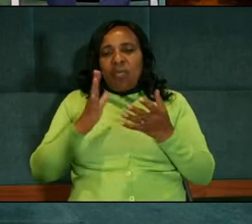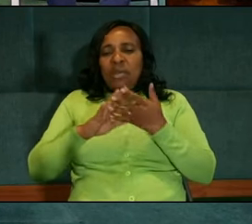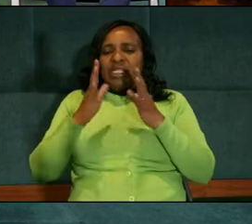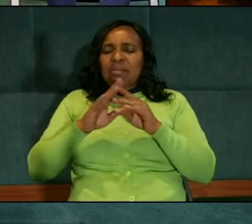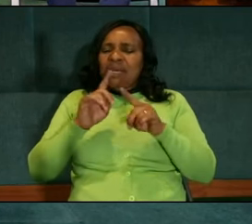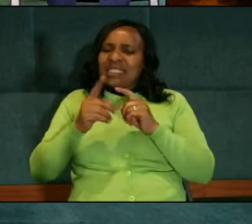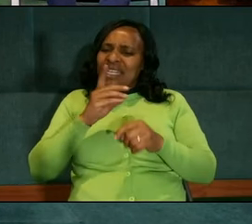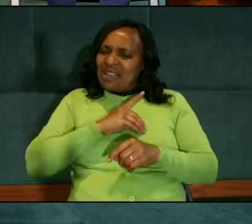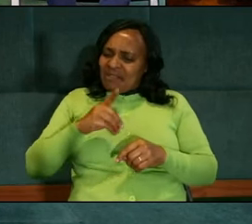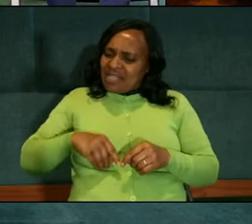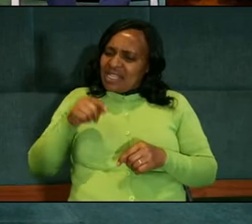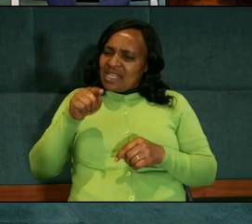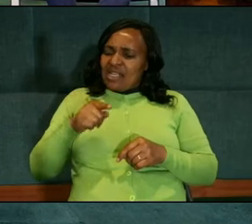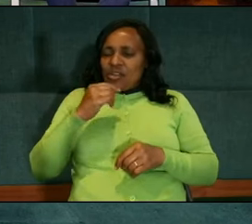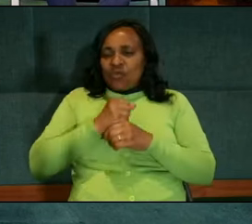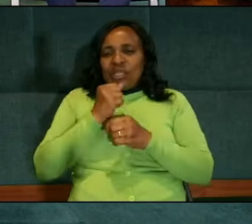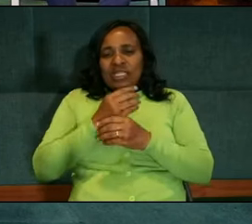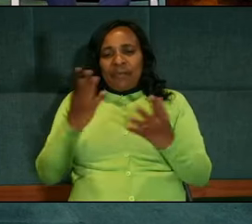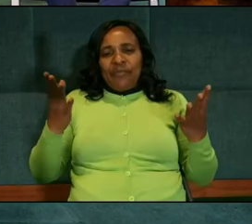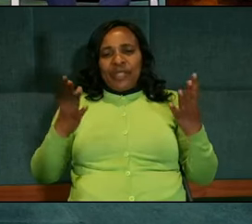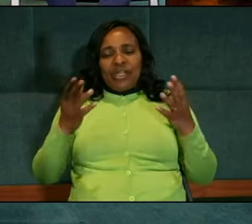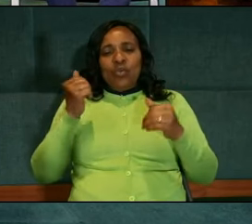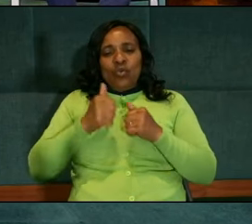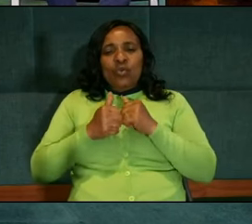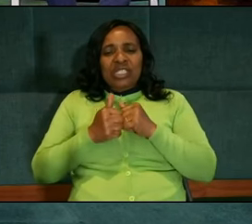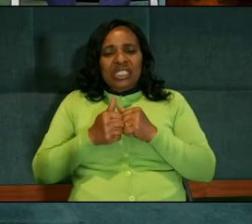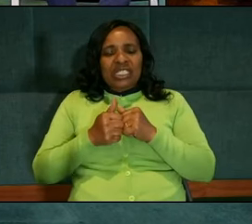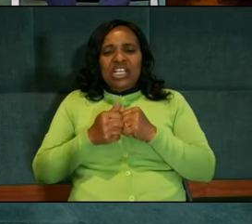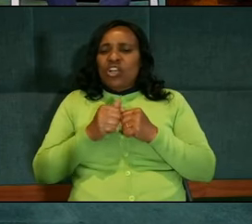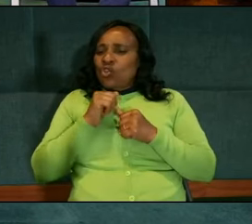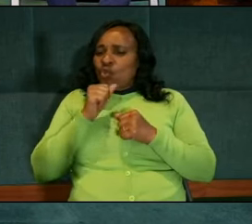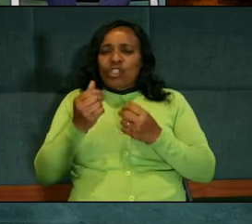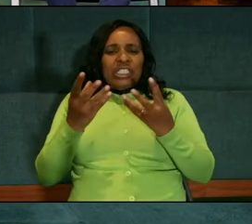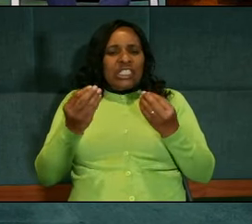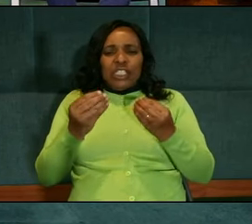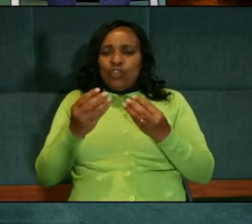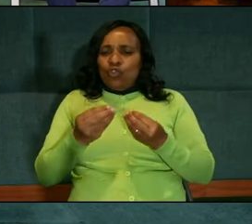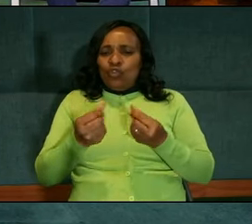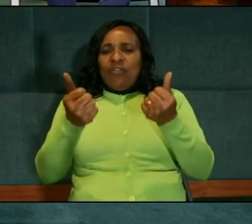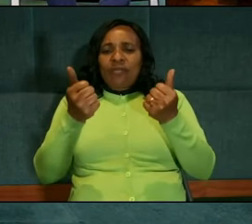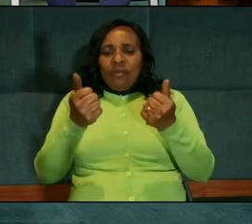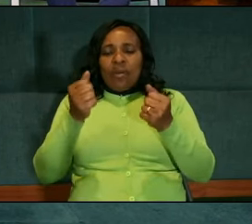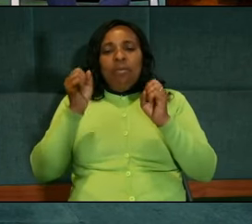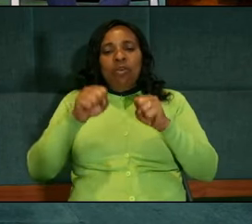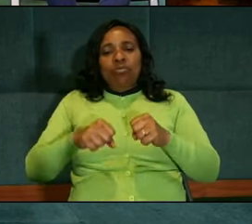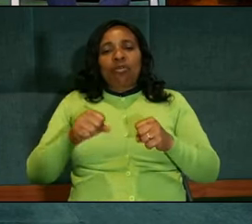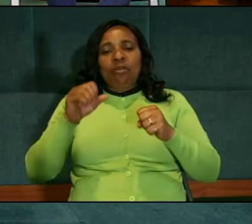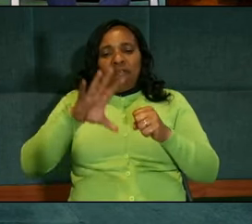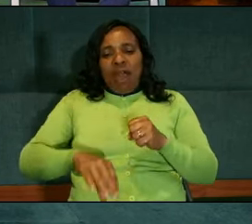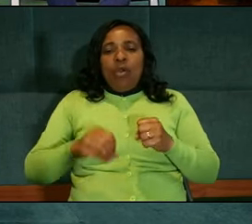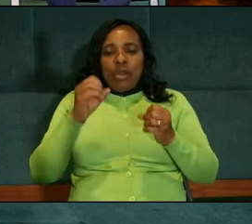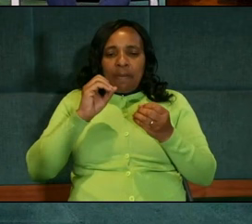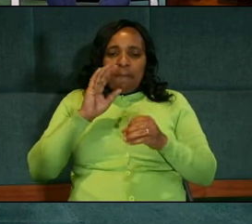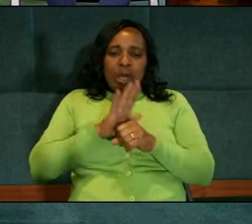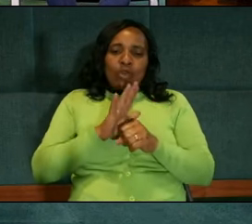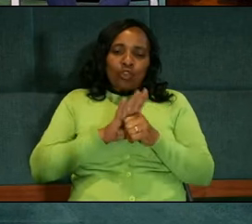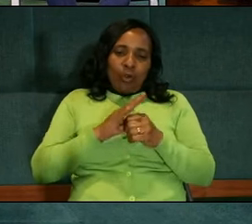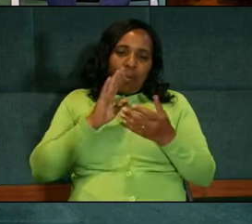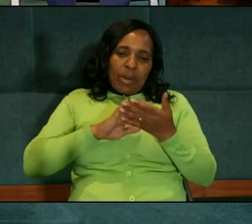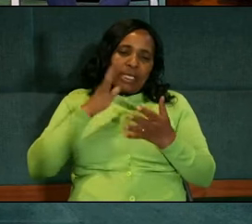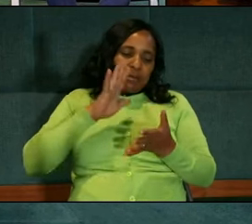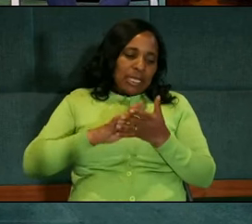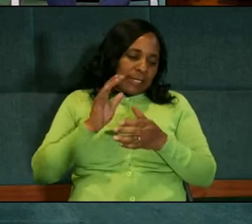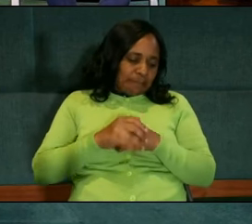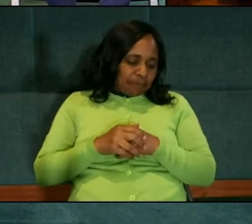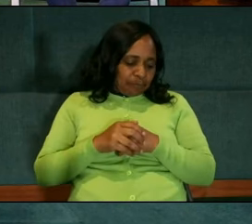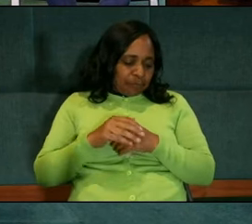doing something that that seemed very minor to Saul, he got so much praise from it, and that's what made Saul jealous.